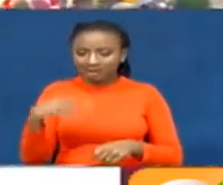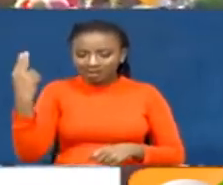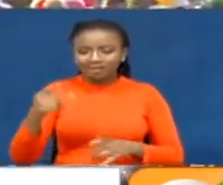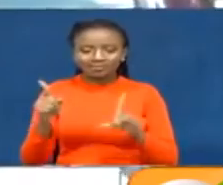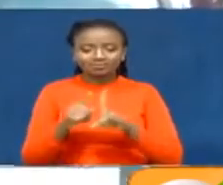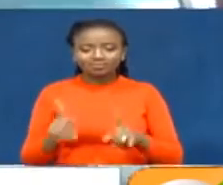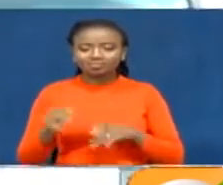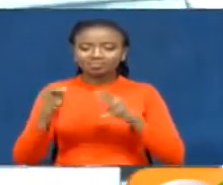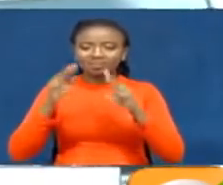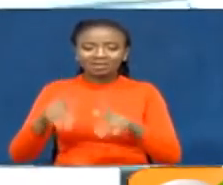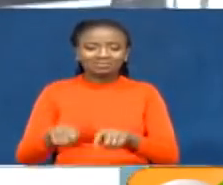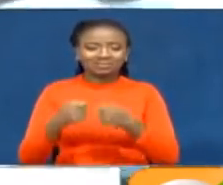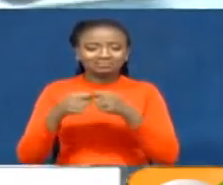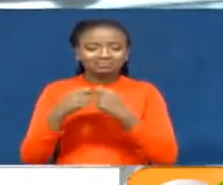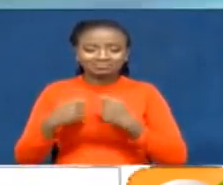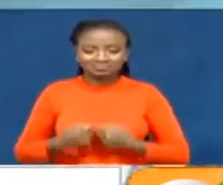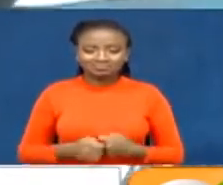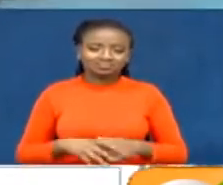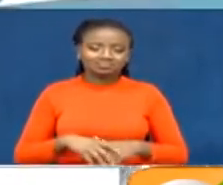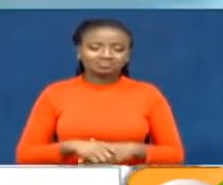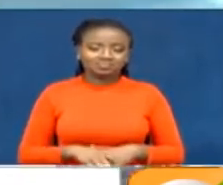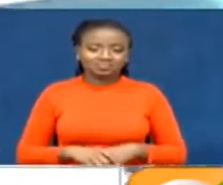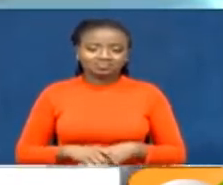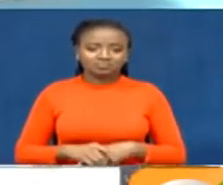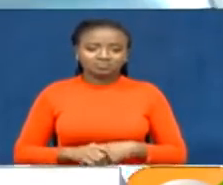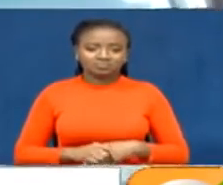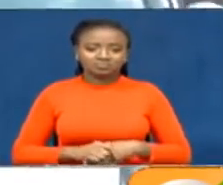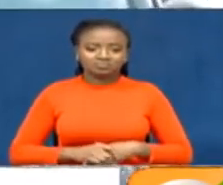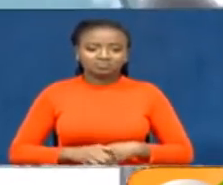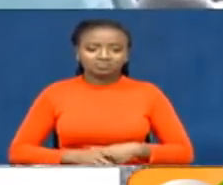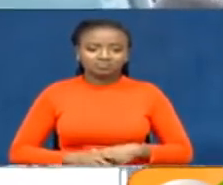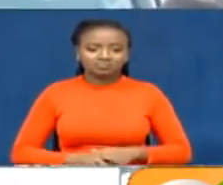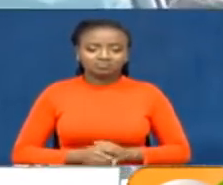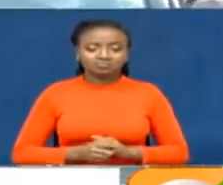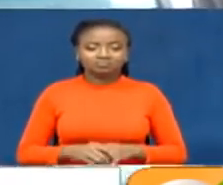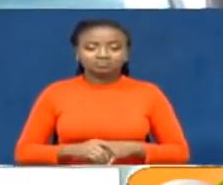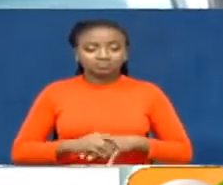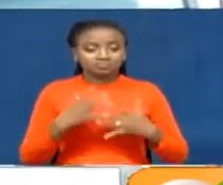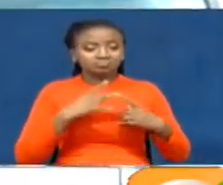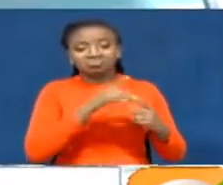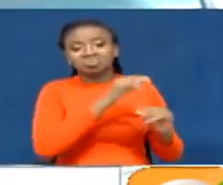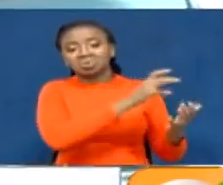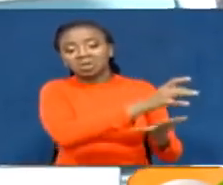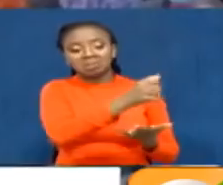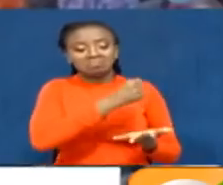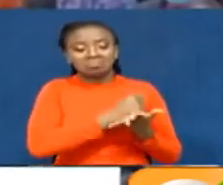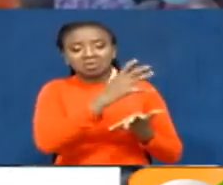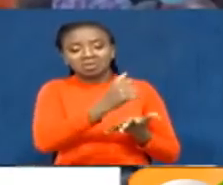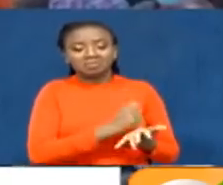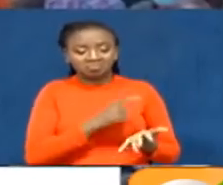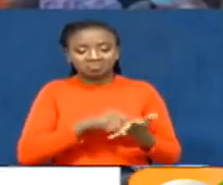ilianguka na inashinda hawe wote kwa anakibisha. Wakija hapa wanaleta tu mambo ya papa mbuna